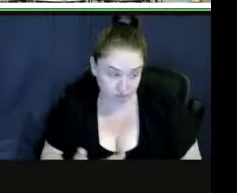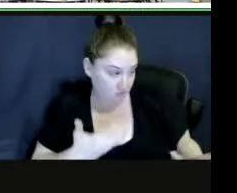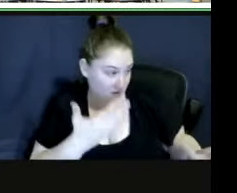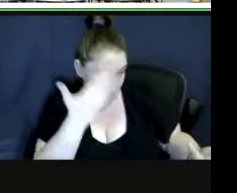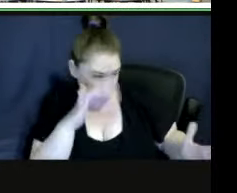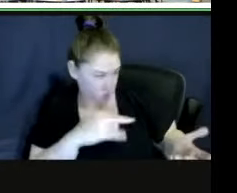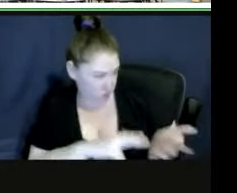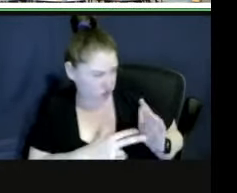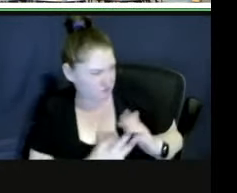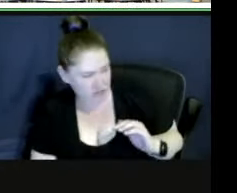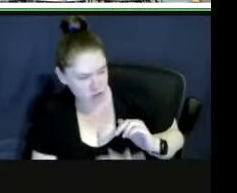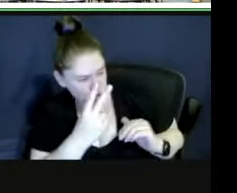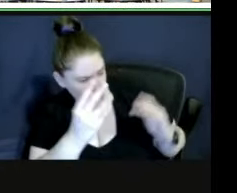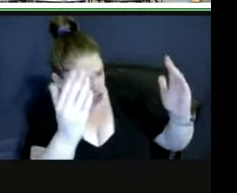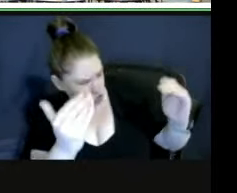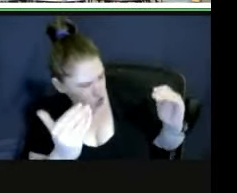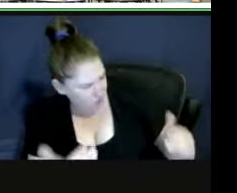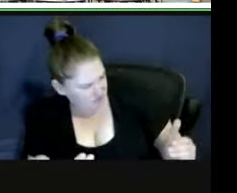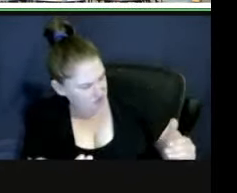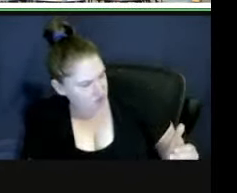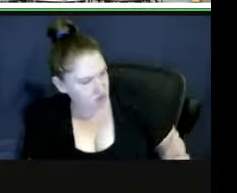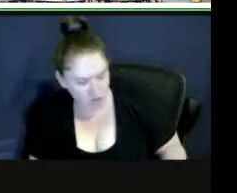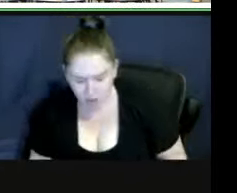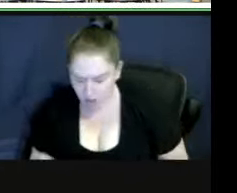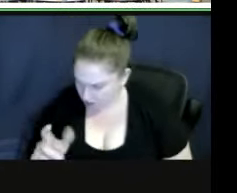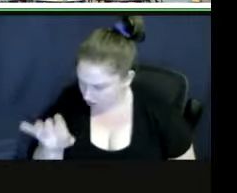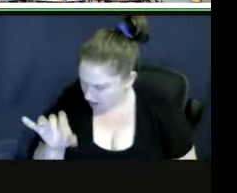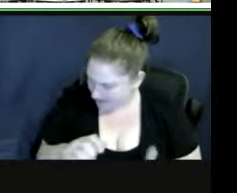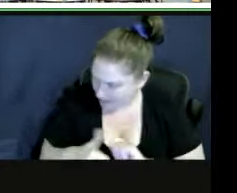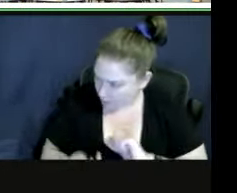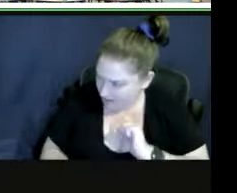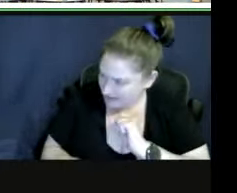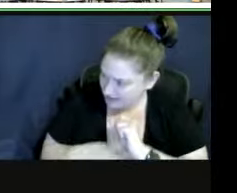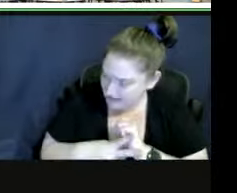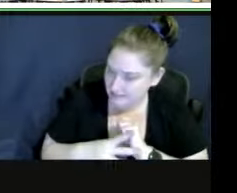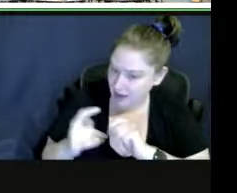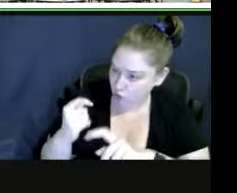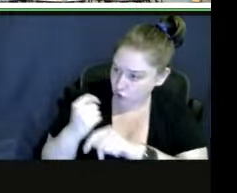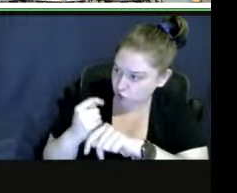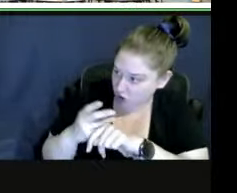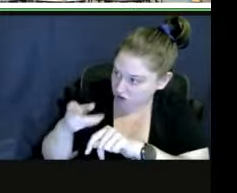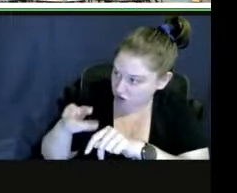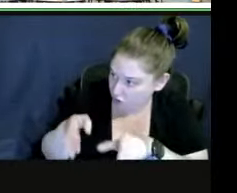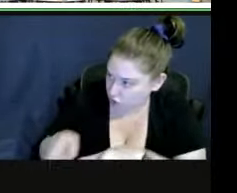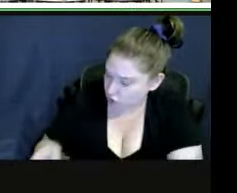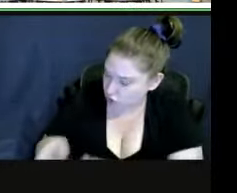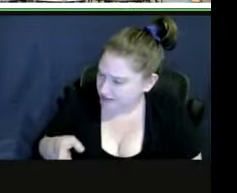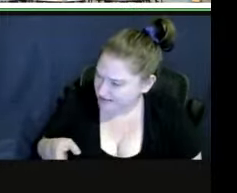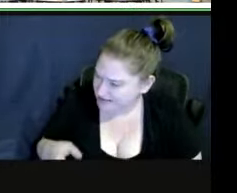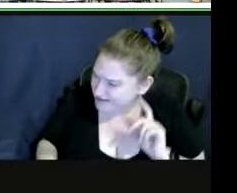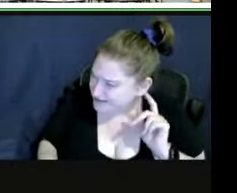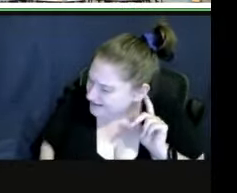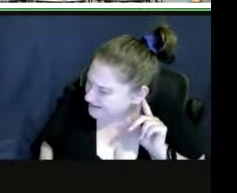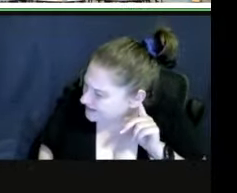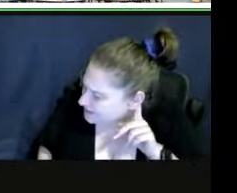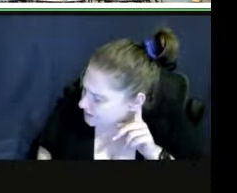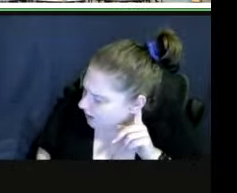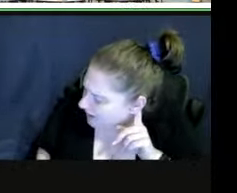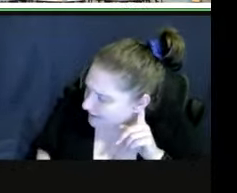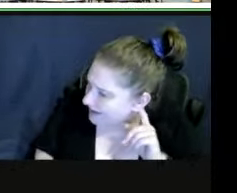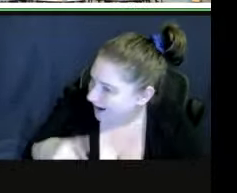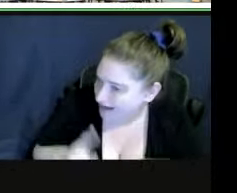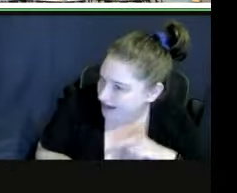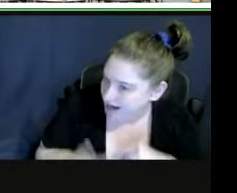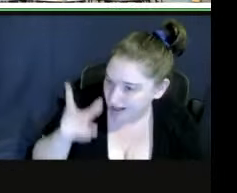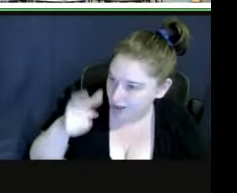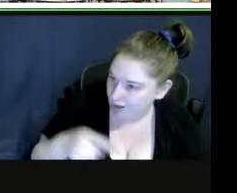Two-tiered meaning what? In other words, that we can keep our trucks on the streets. In other words, we get there, we try to assess, or maybe by the phone call, try to assess who's going to respond to that.